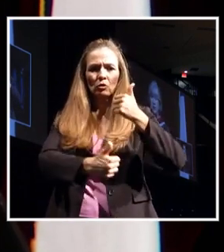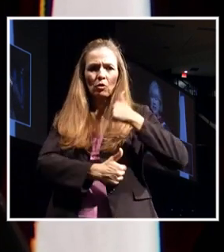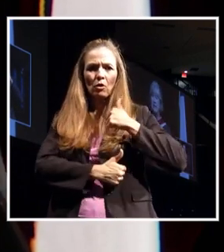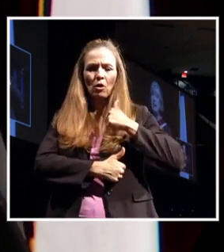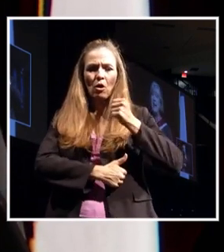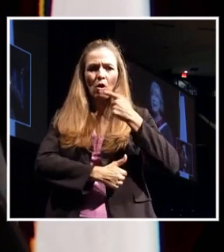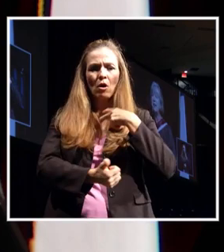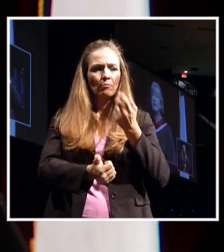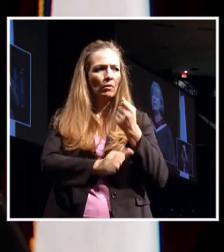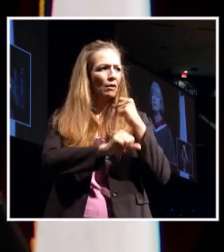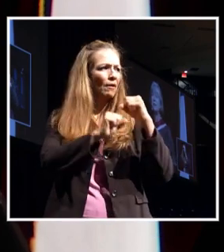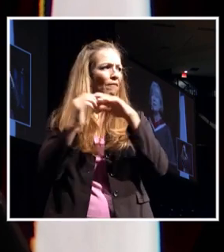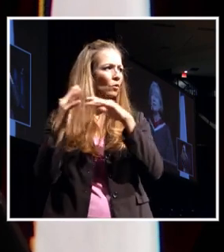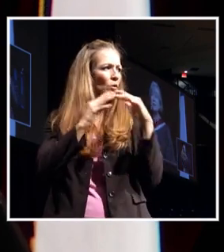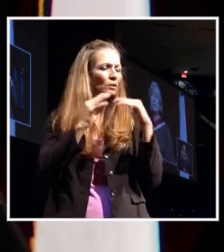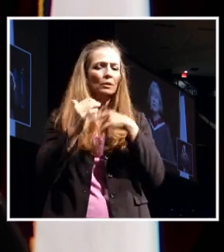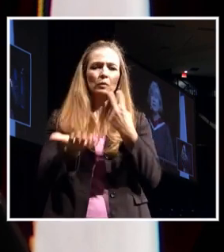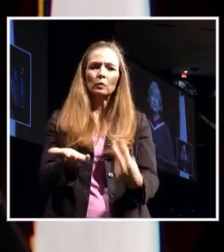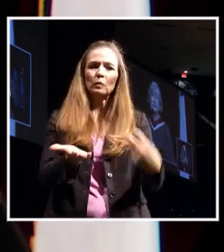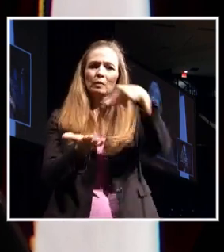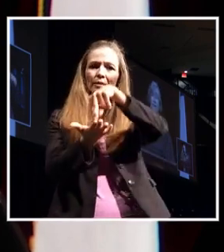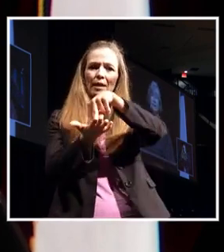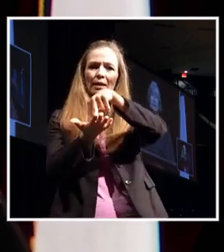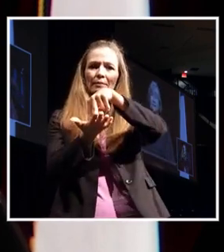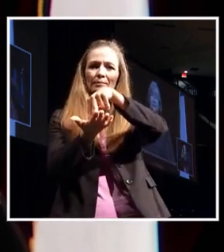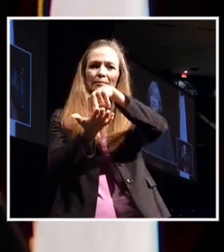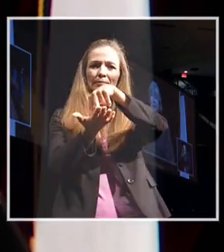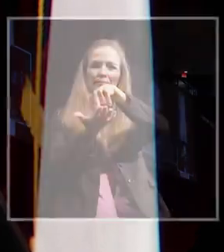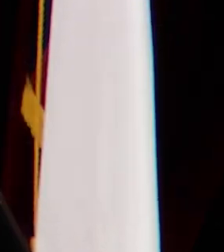forces to please stand.